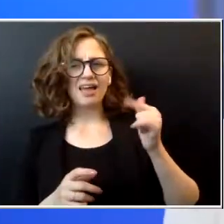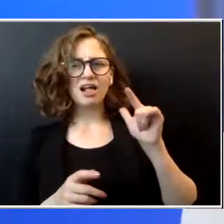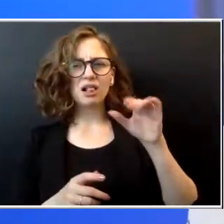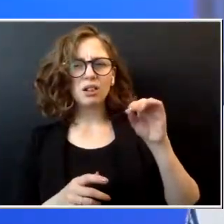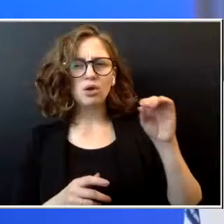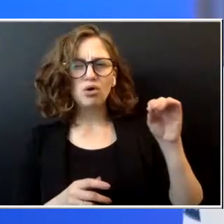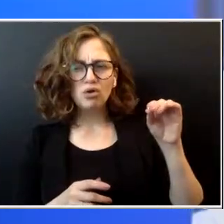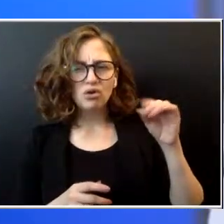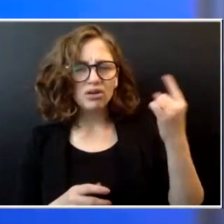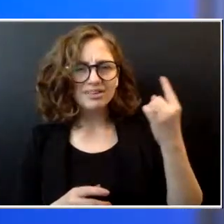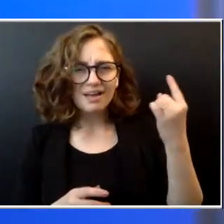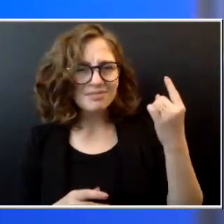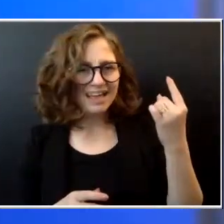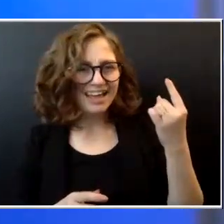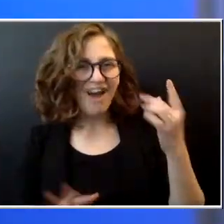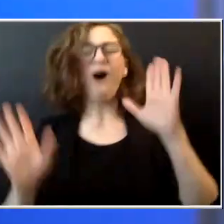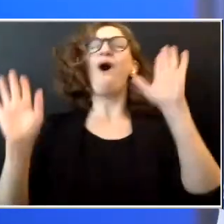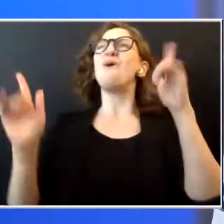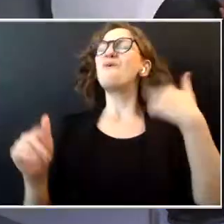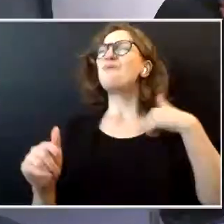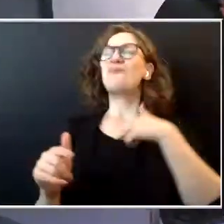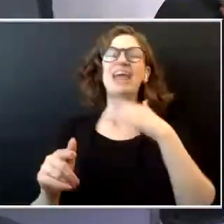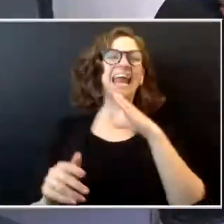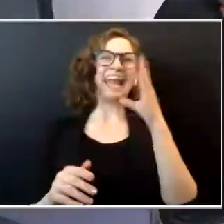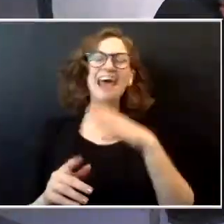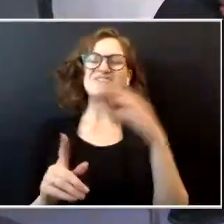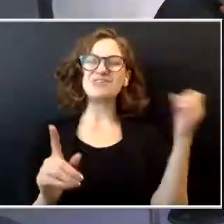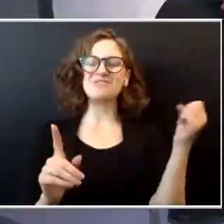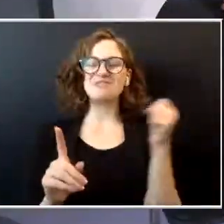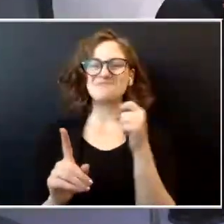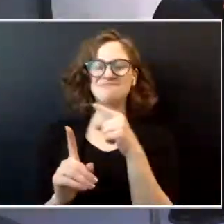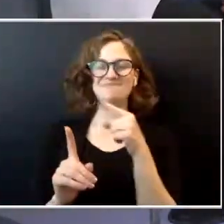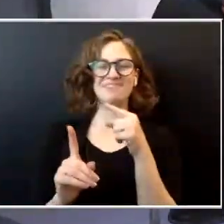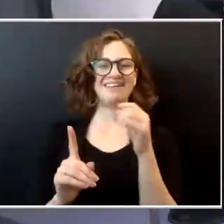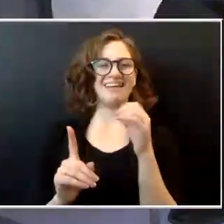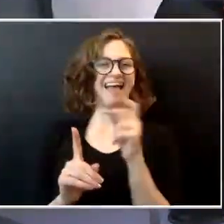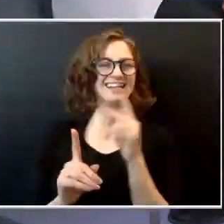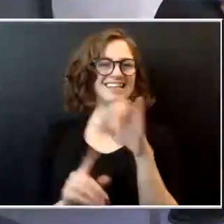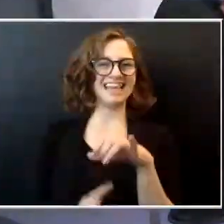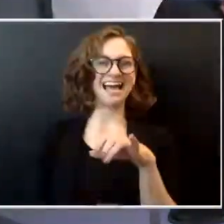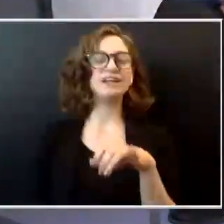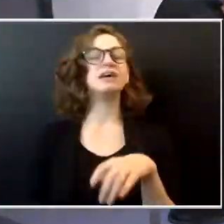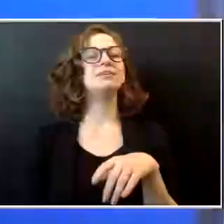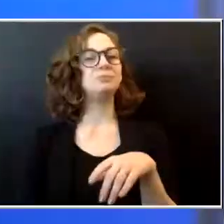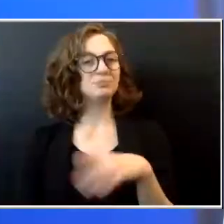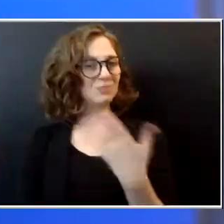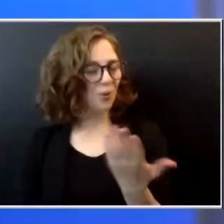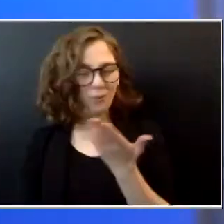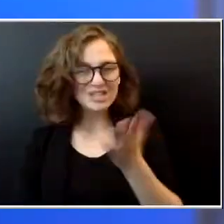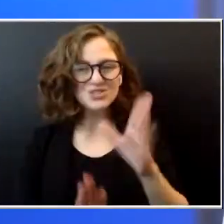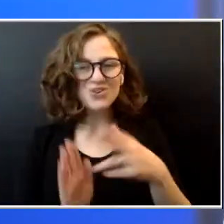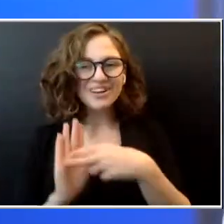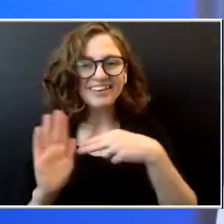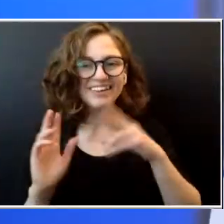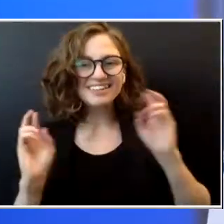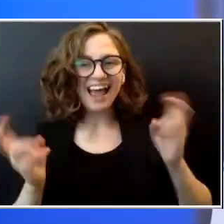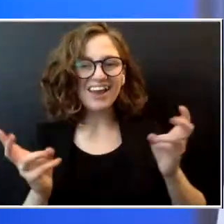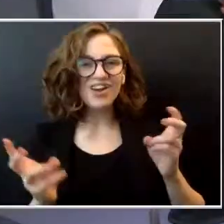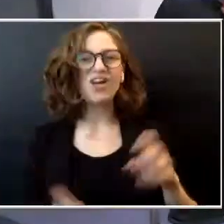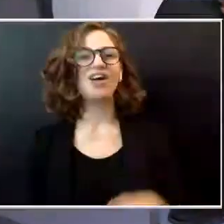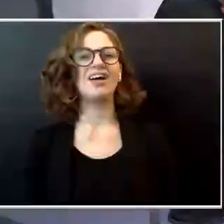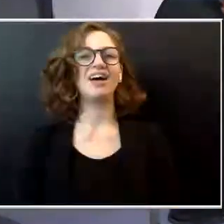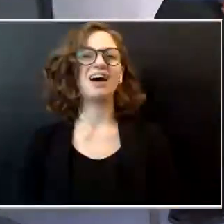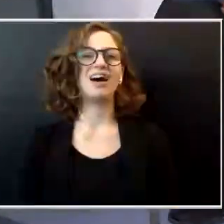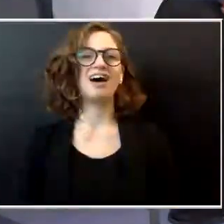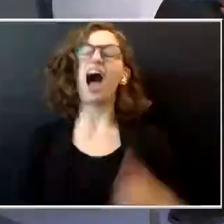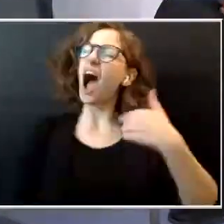Oh, that's right. We never went back to oligometastasis. That is exactly right. Go ahead. Let's talk about that. Yeah, no. Man, I said we were going to.